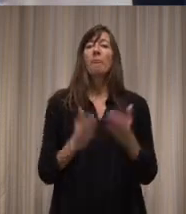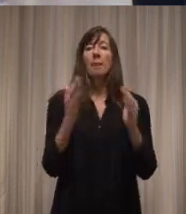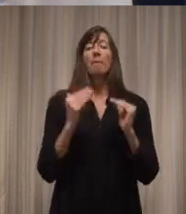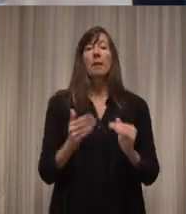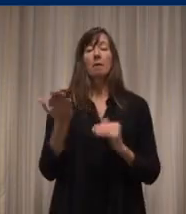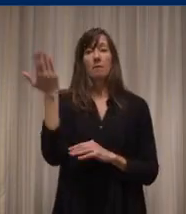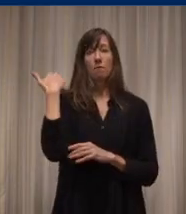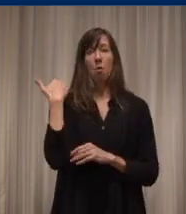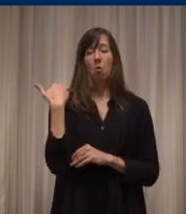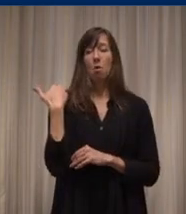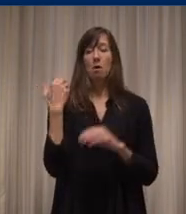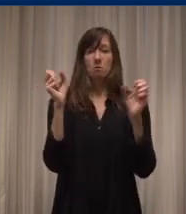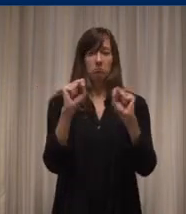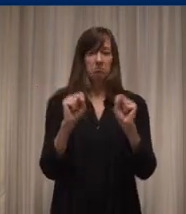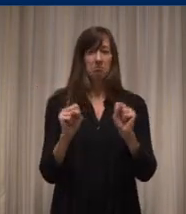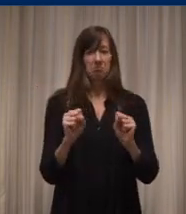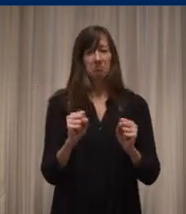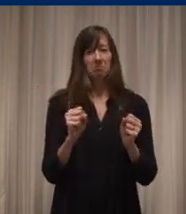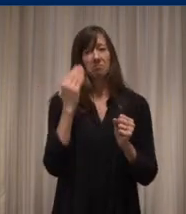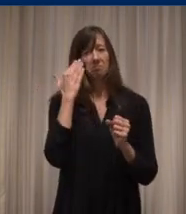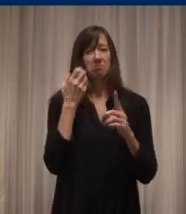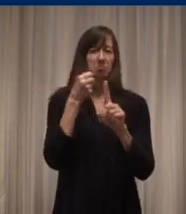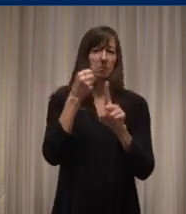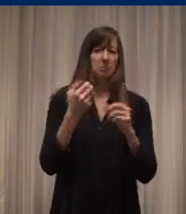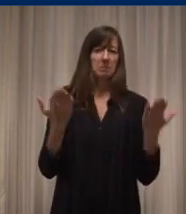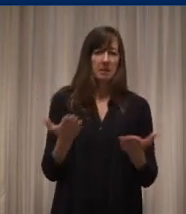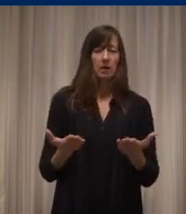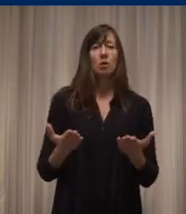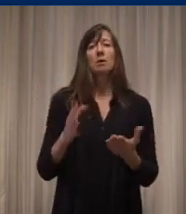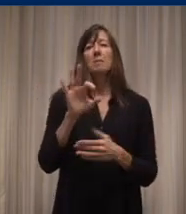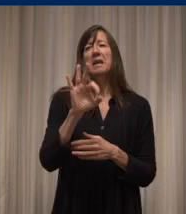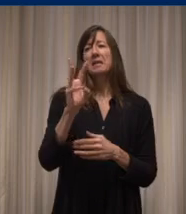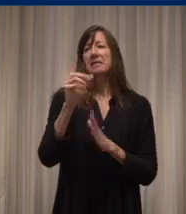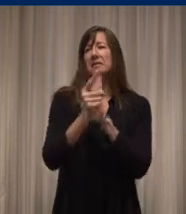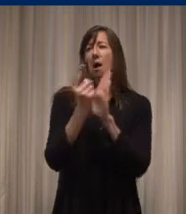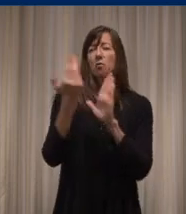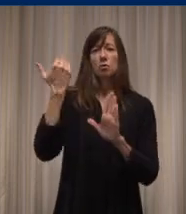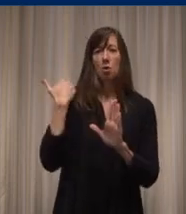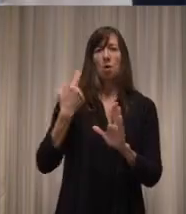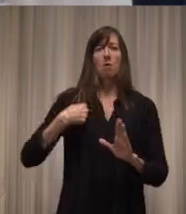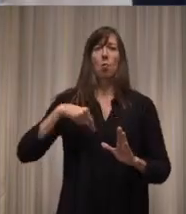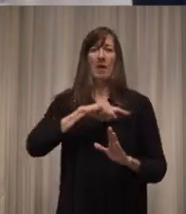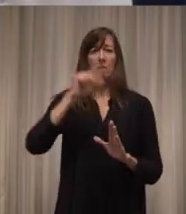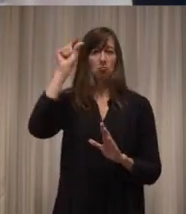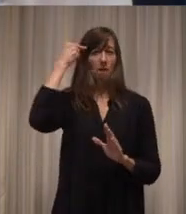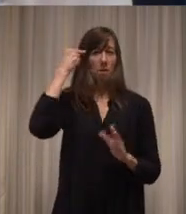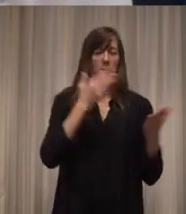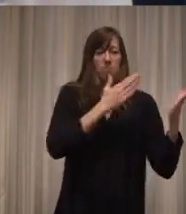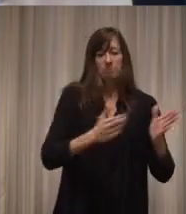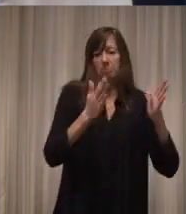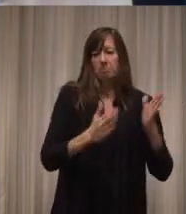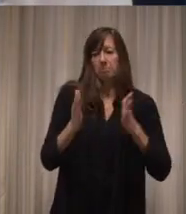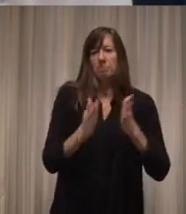as we knew the storm was coming, we moved into a concerted preparation and planning mode for that. And our